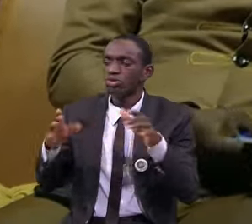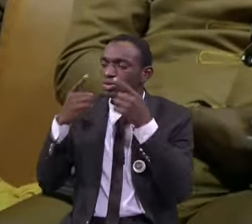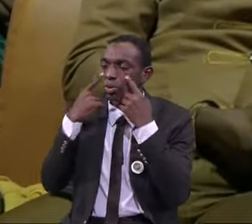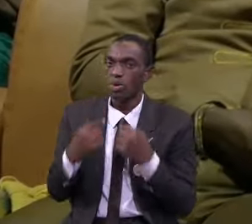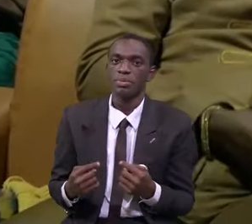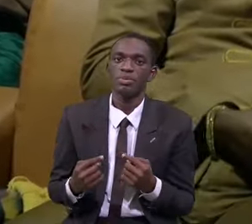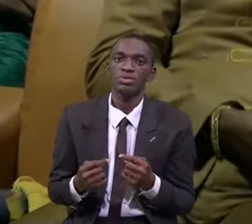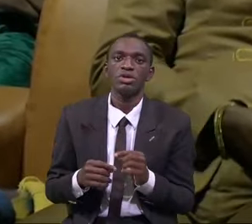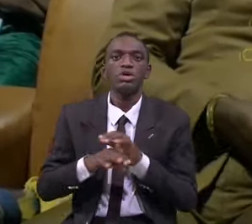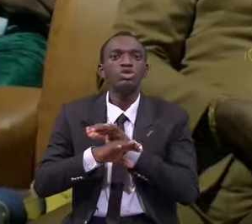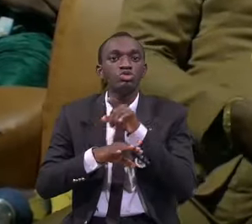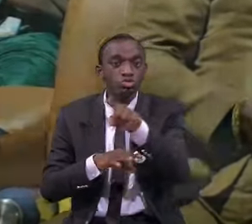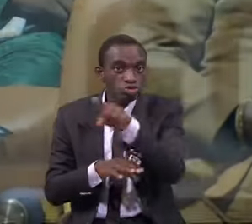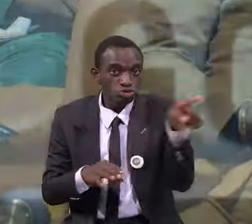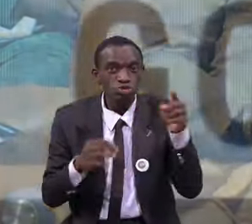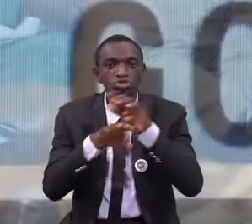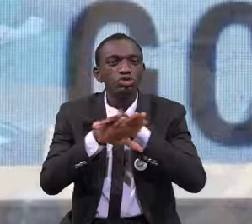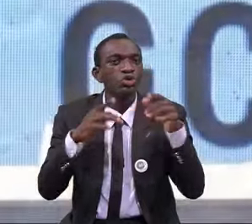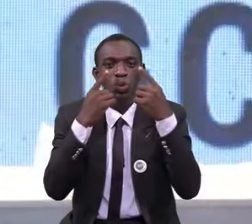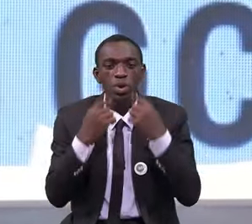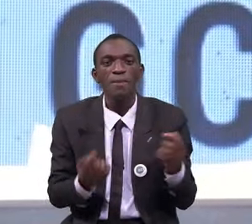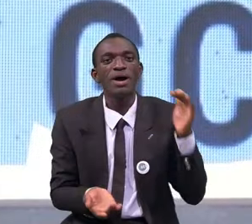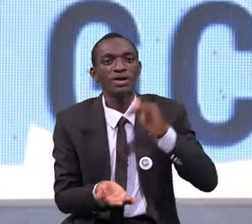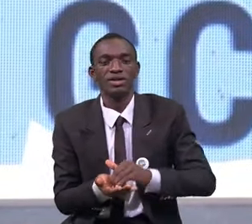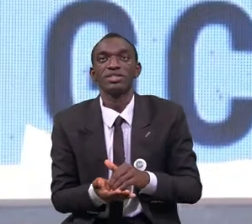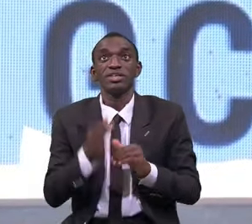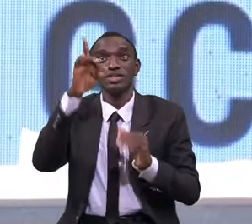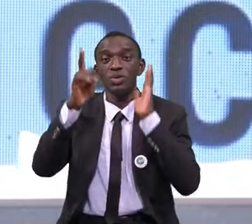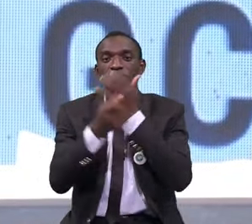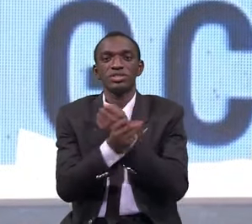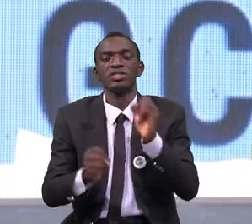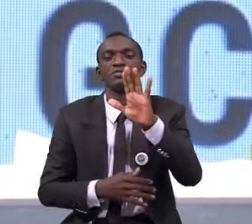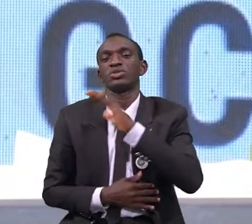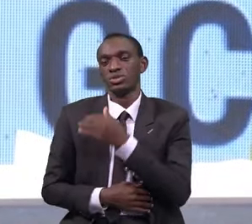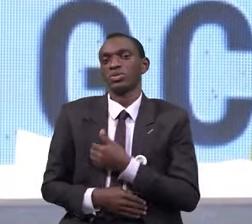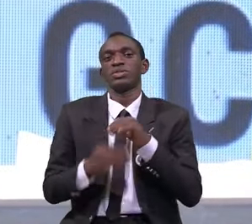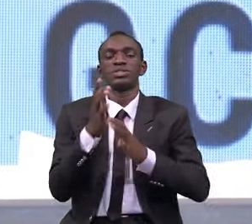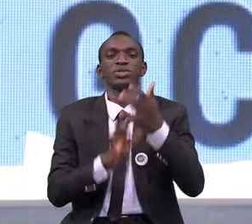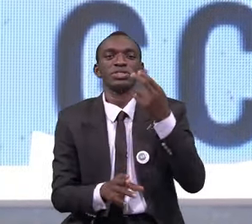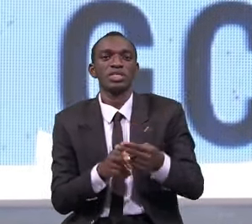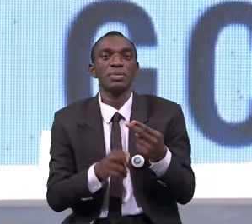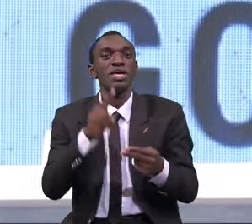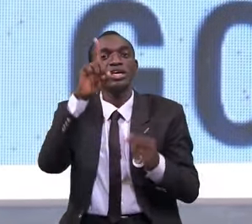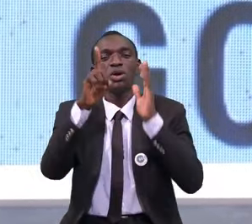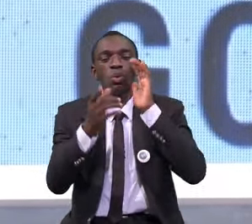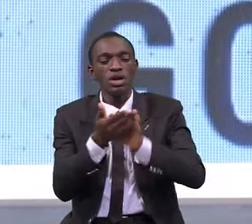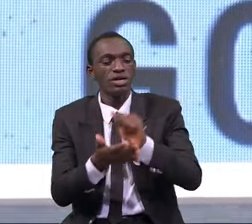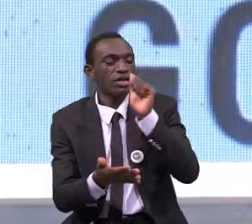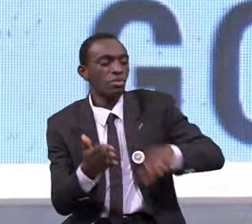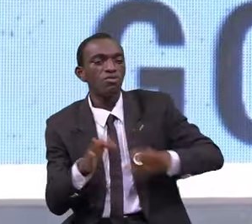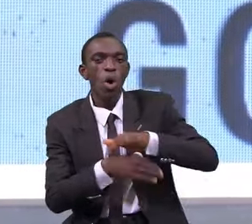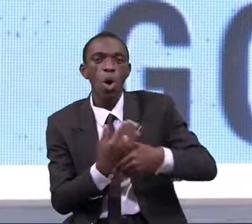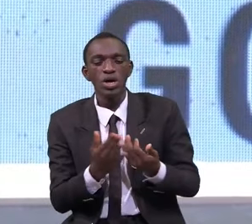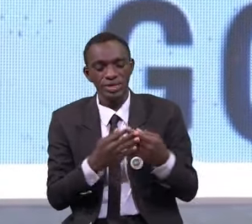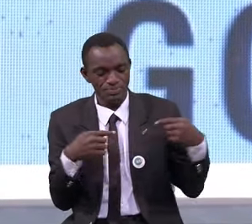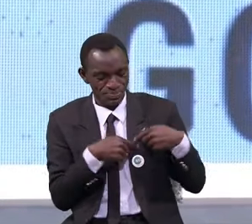Don't weep anymore. It will save your soul. It will remove all the pains in your heart,